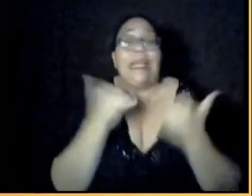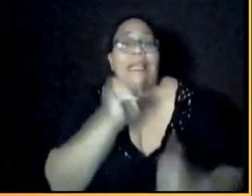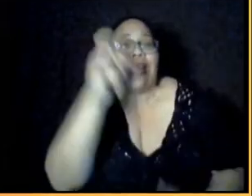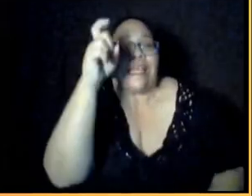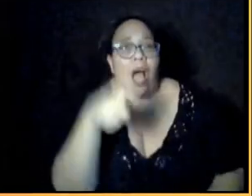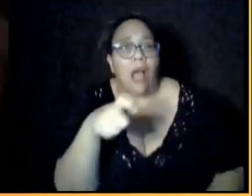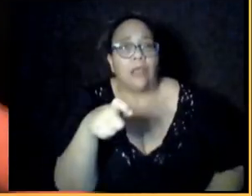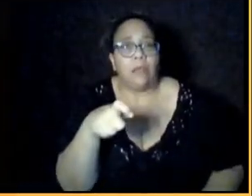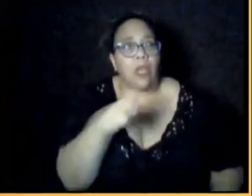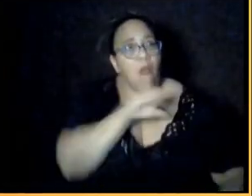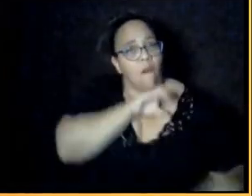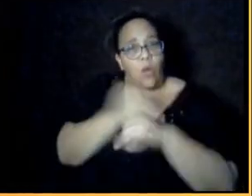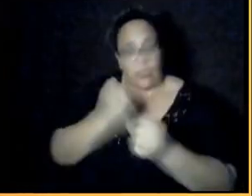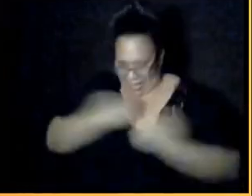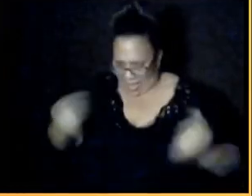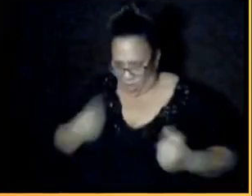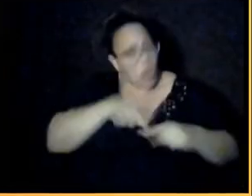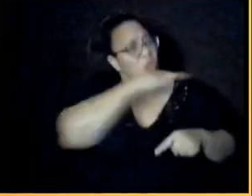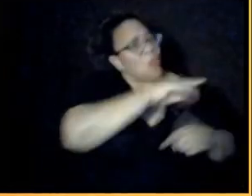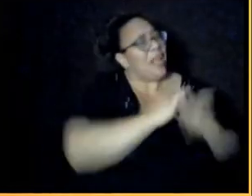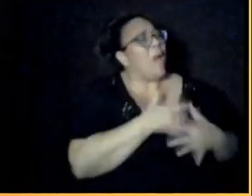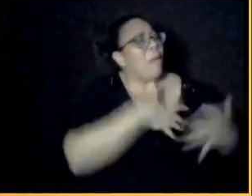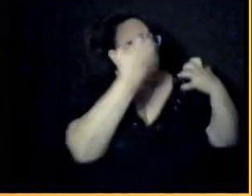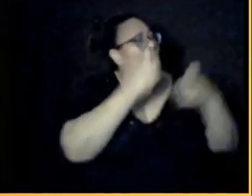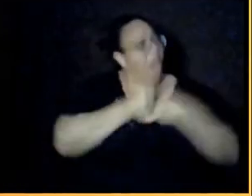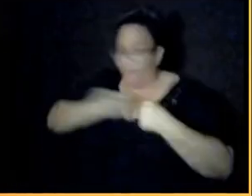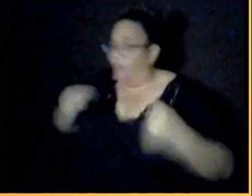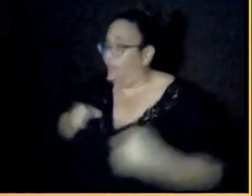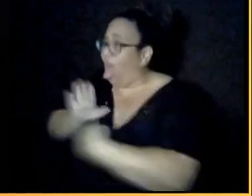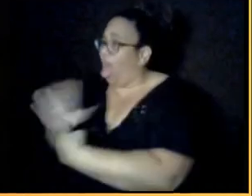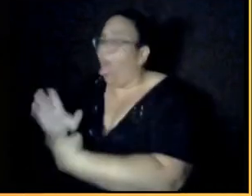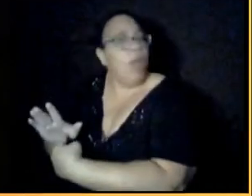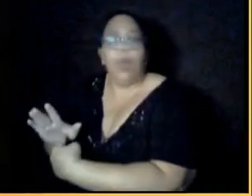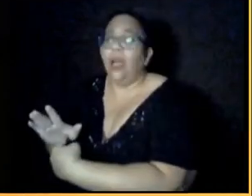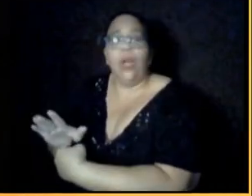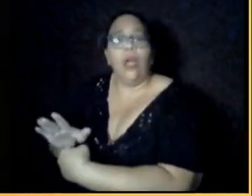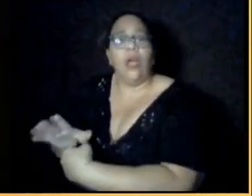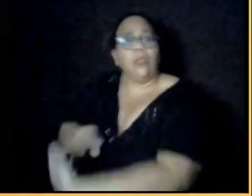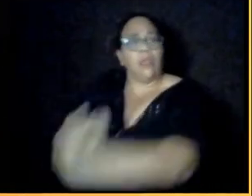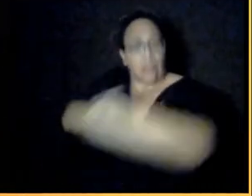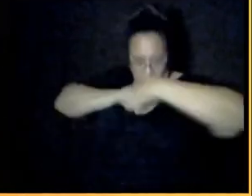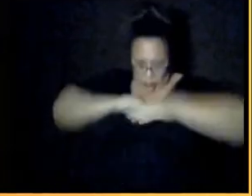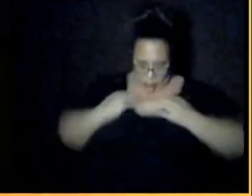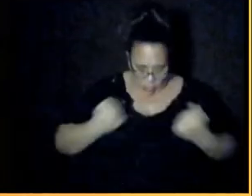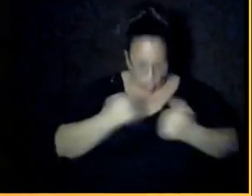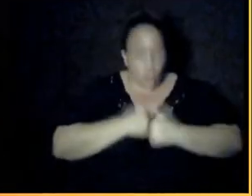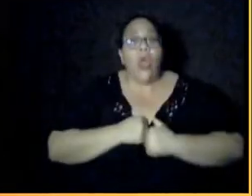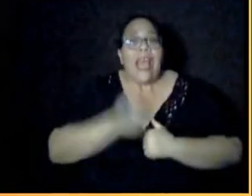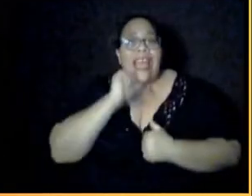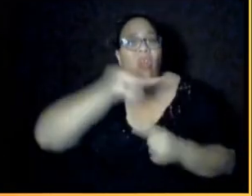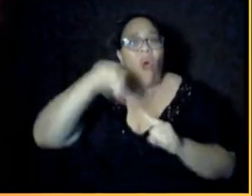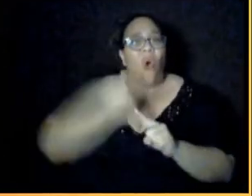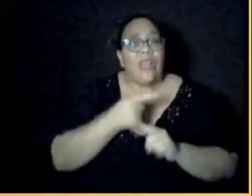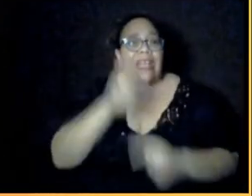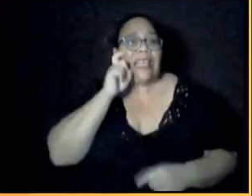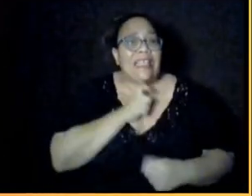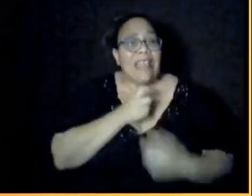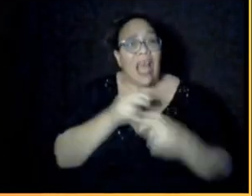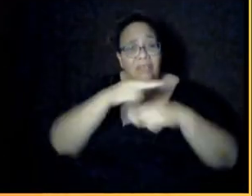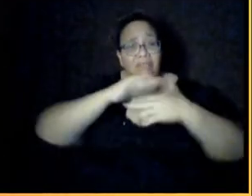whenever you're mad. We need our humanity not to be reduced to sexual intercourse whenever we share our